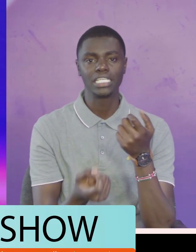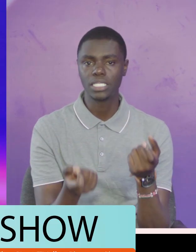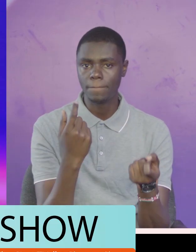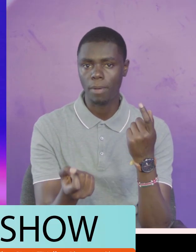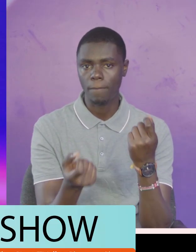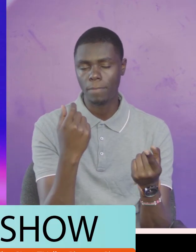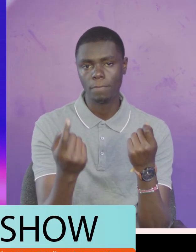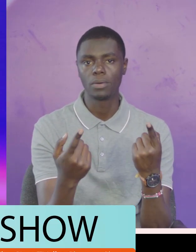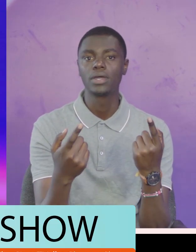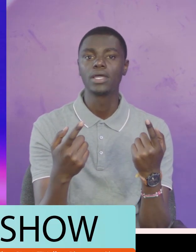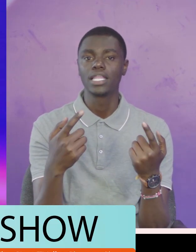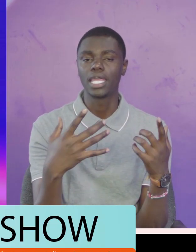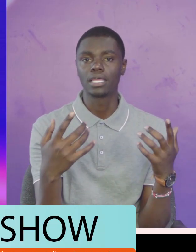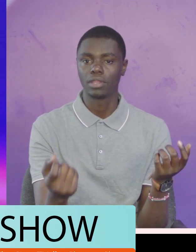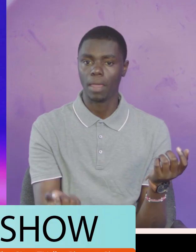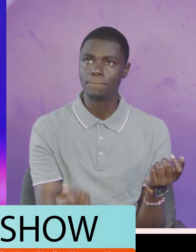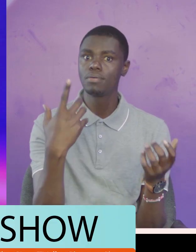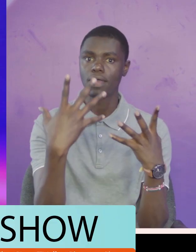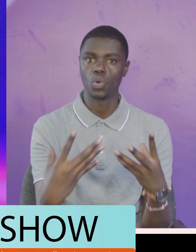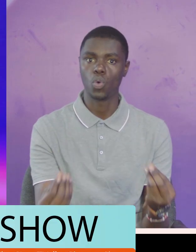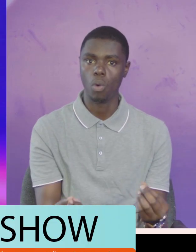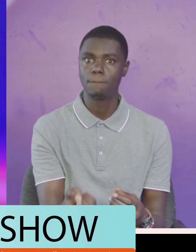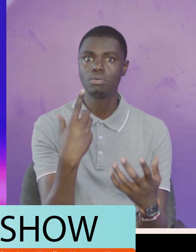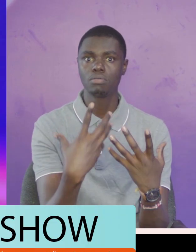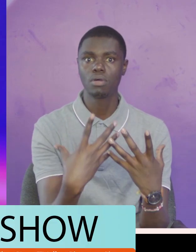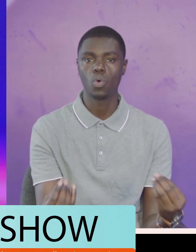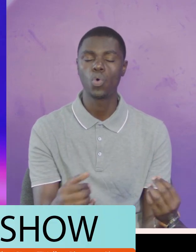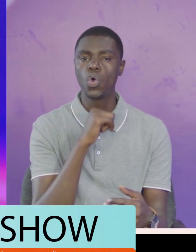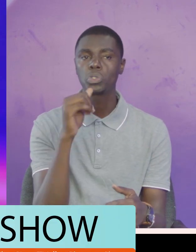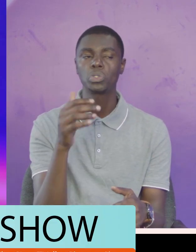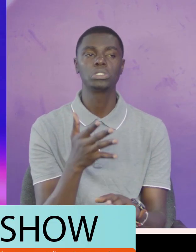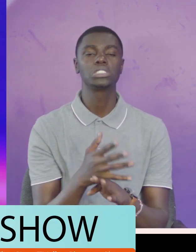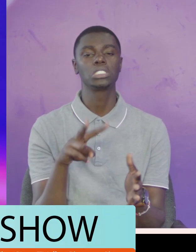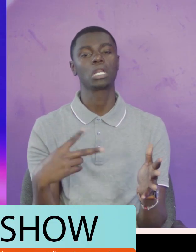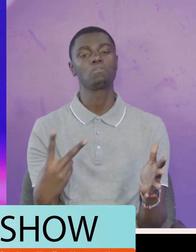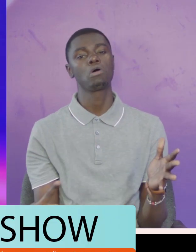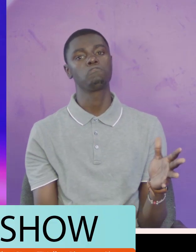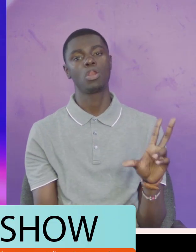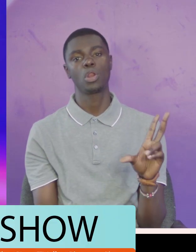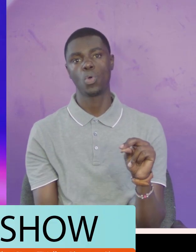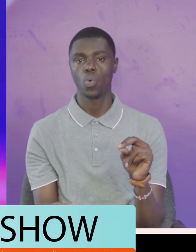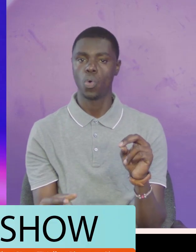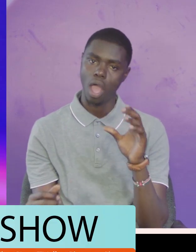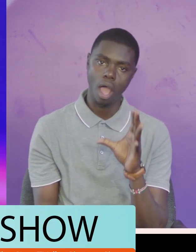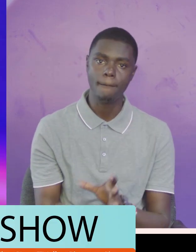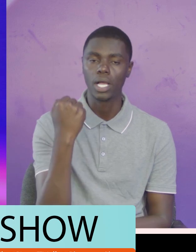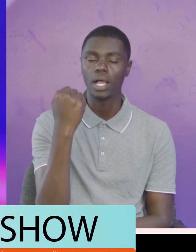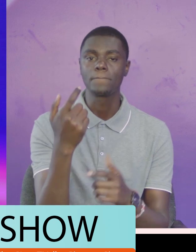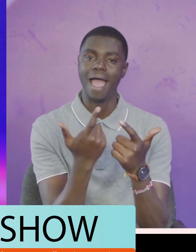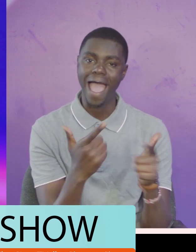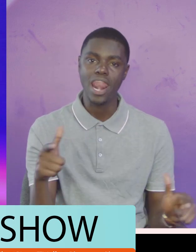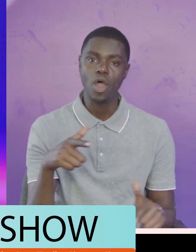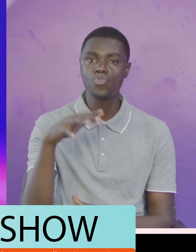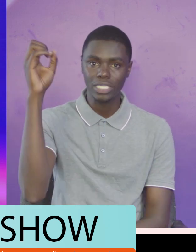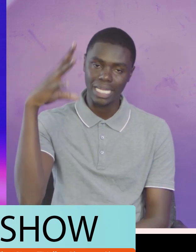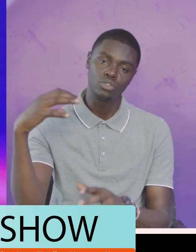come, they're a season, they come and they go. Don't sit there and keep falling. Get up and go. Let your light